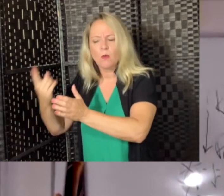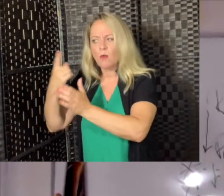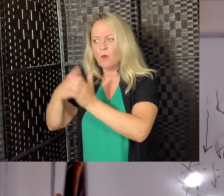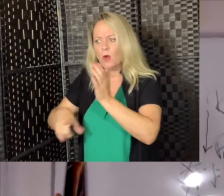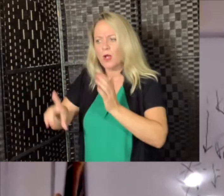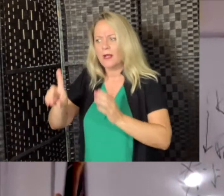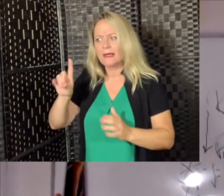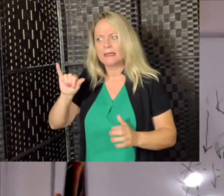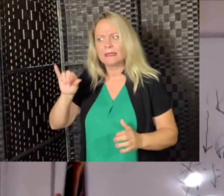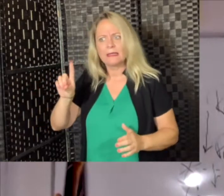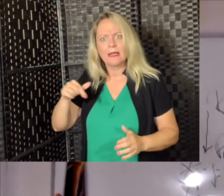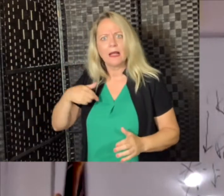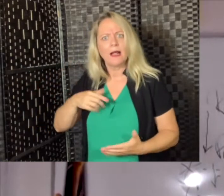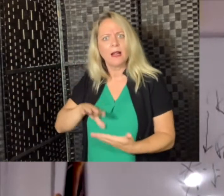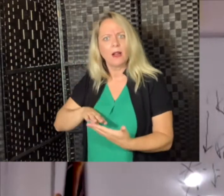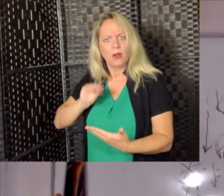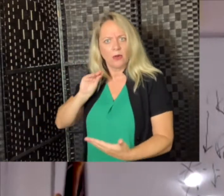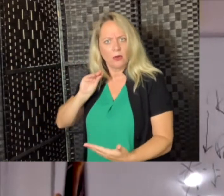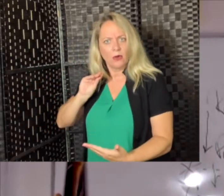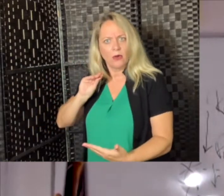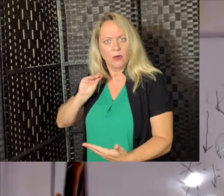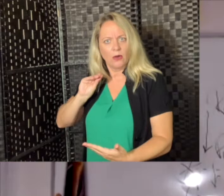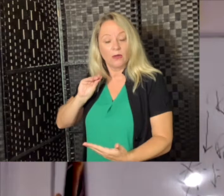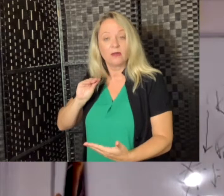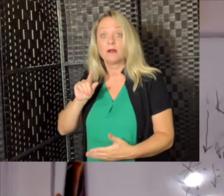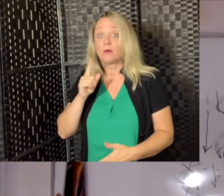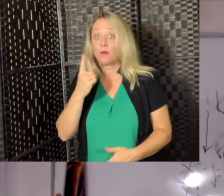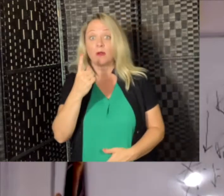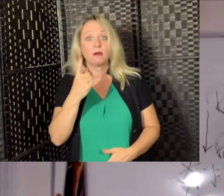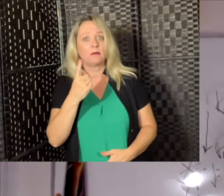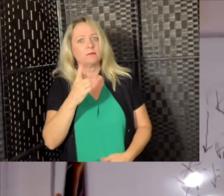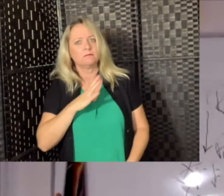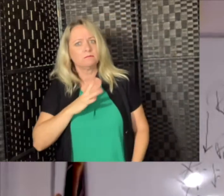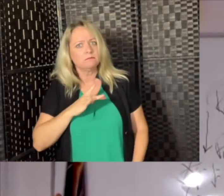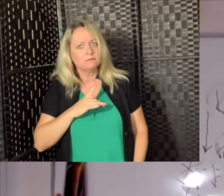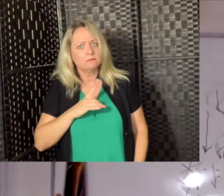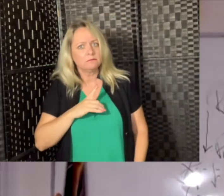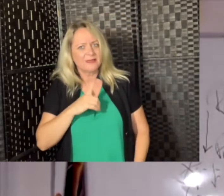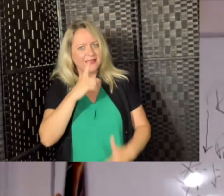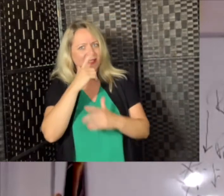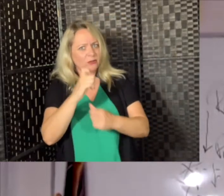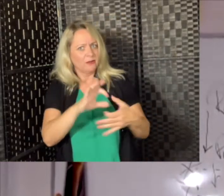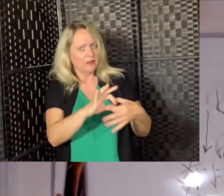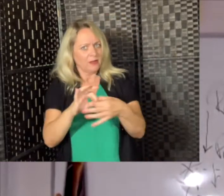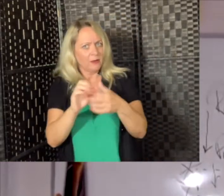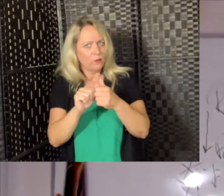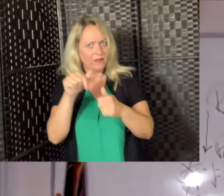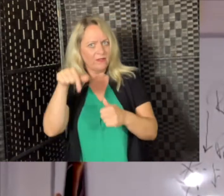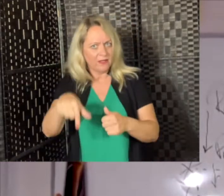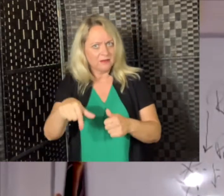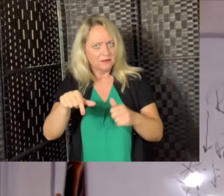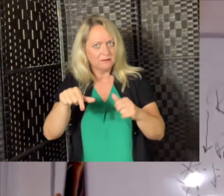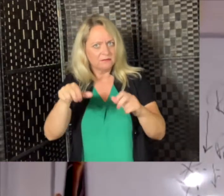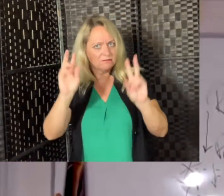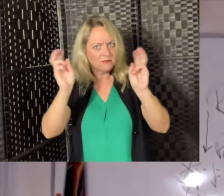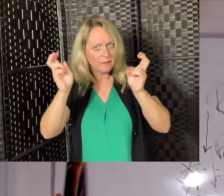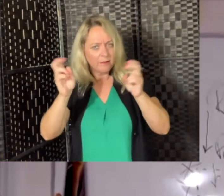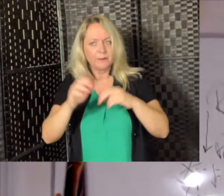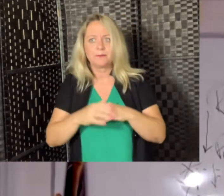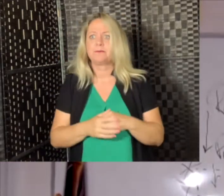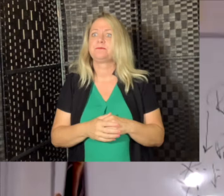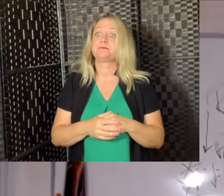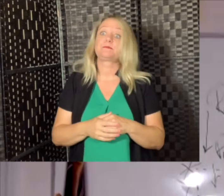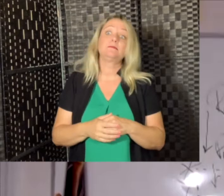the interesting things about this is statistically, you've all probably heard